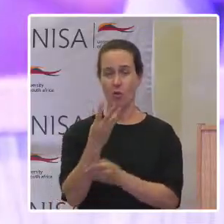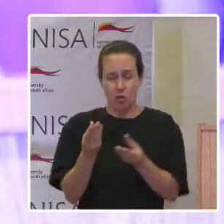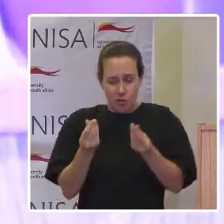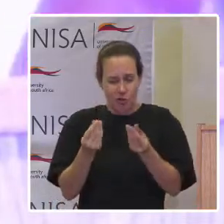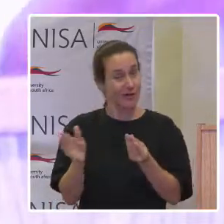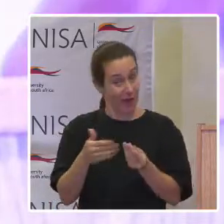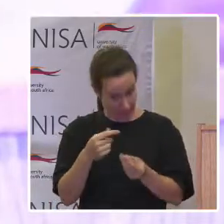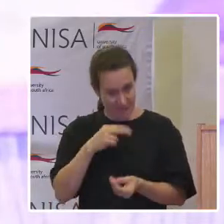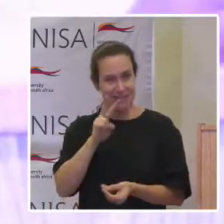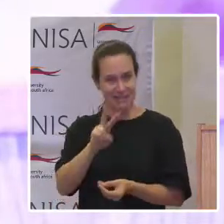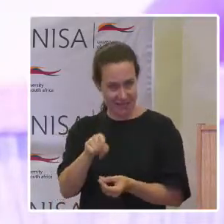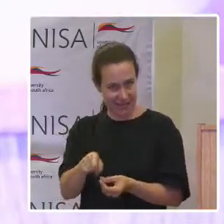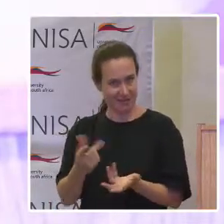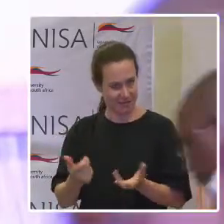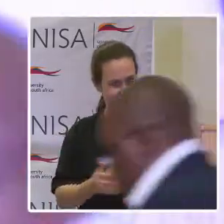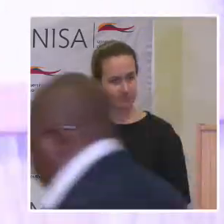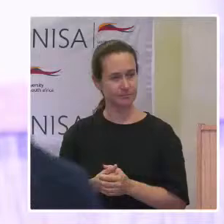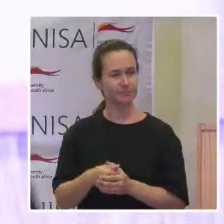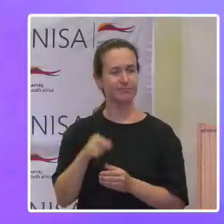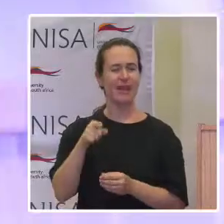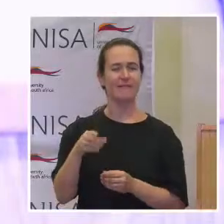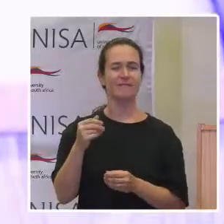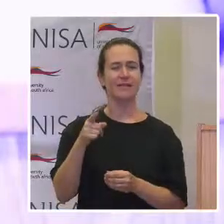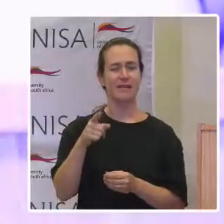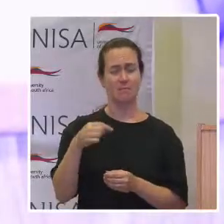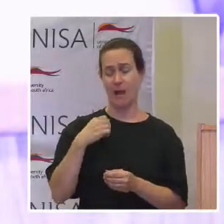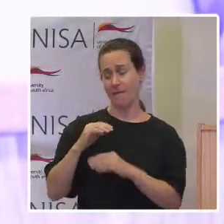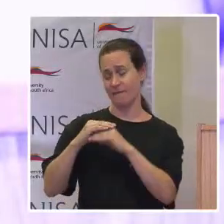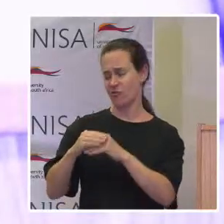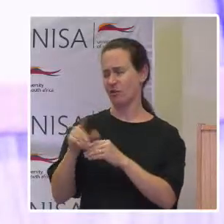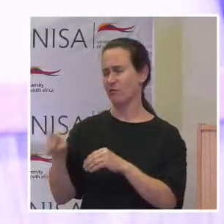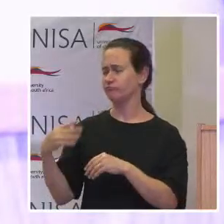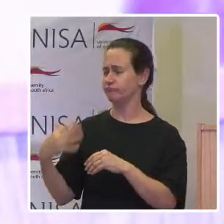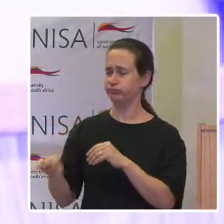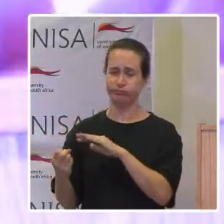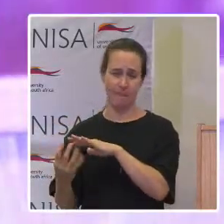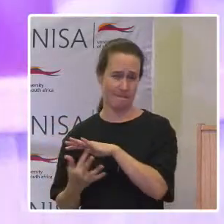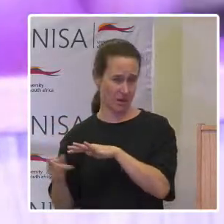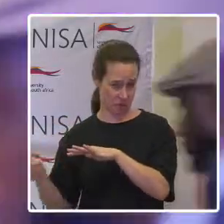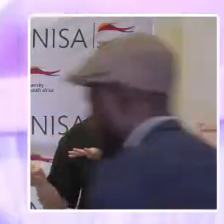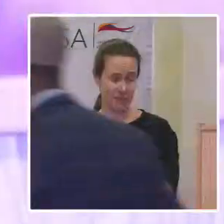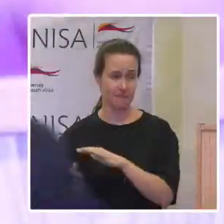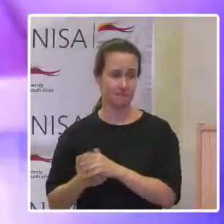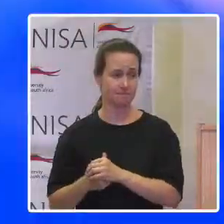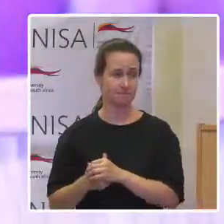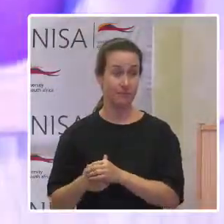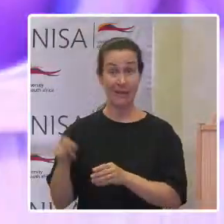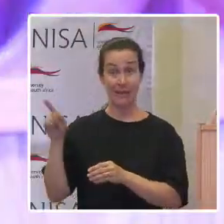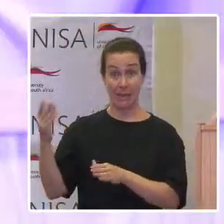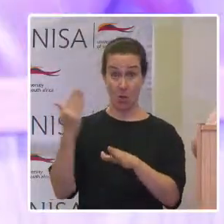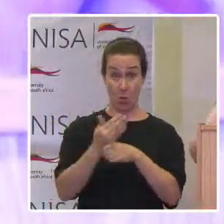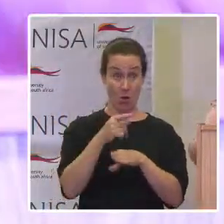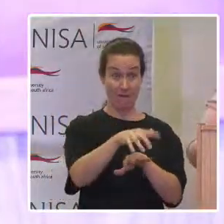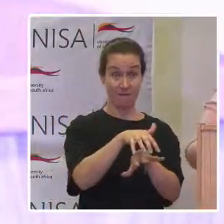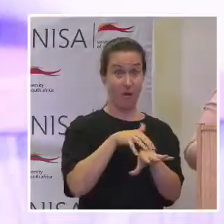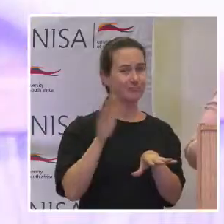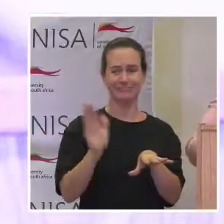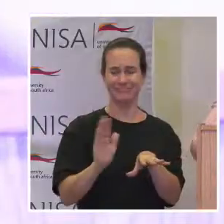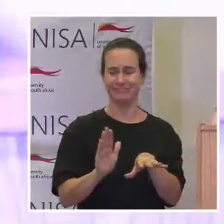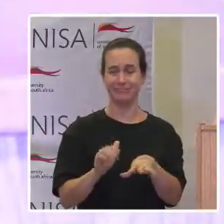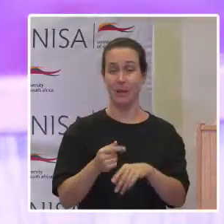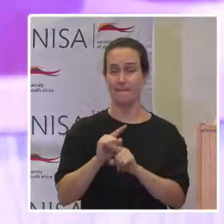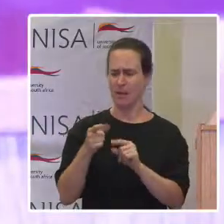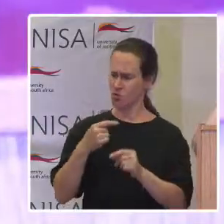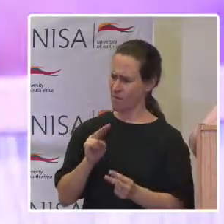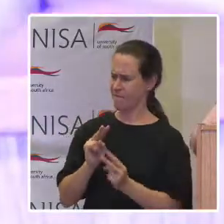have seen that. There is this passionate friend of mine, although he is not in the agricultural space, but then when